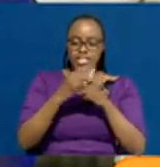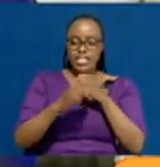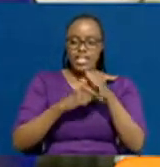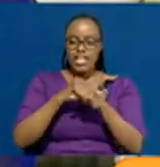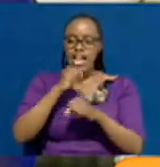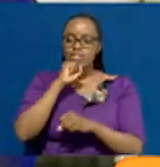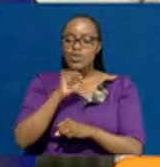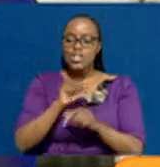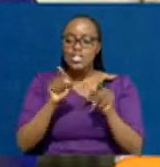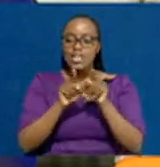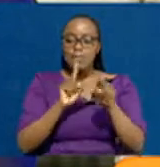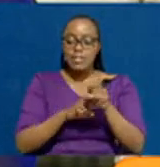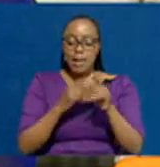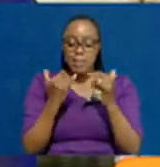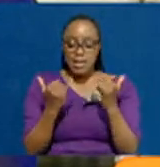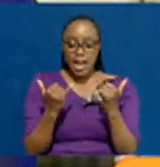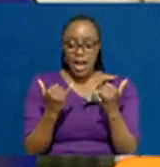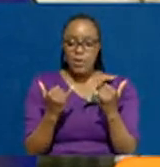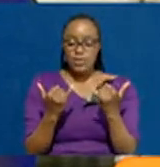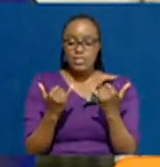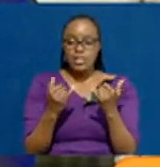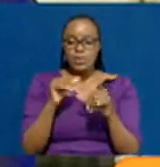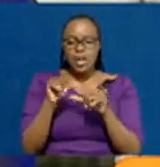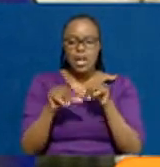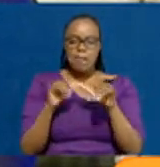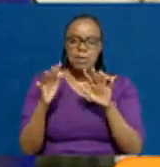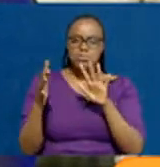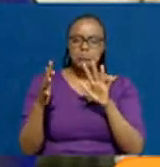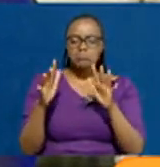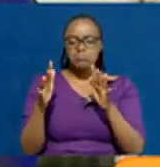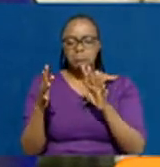And as we speak right now, we are around